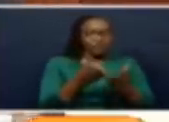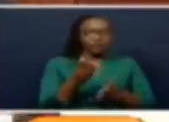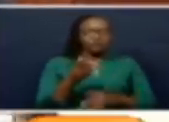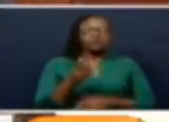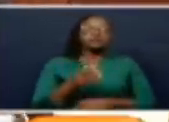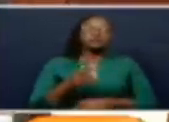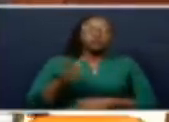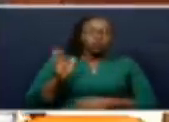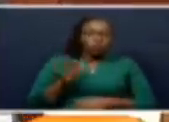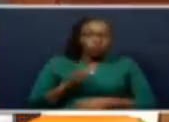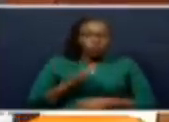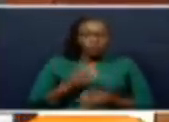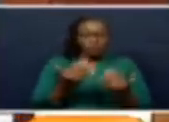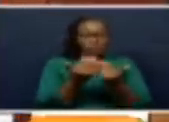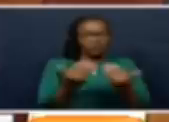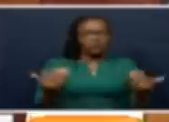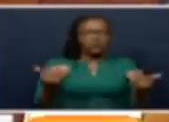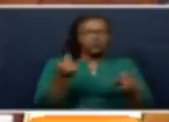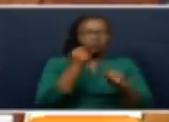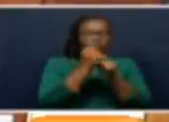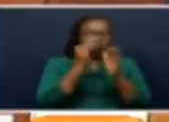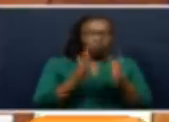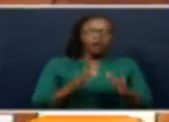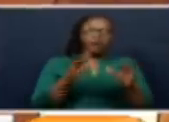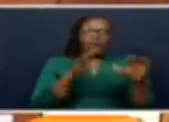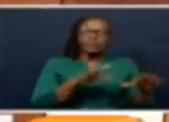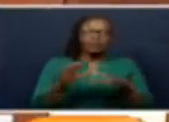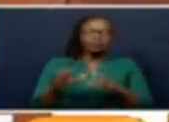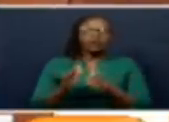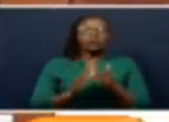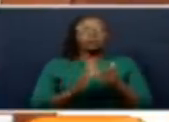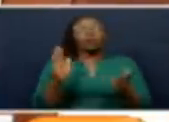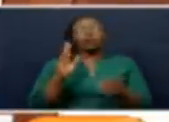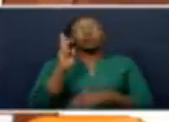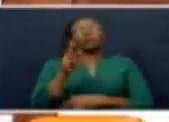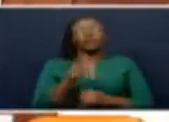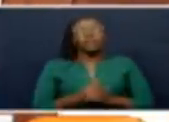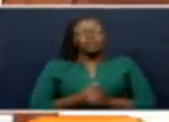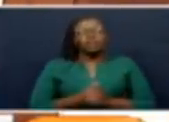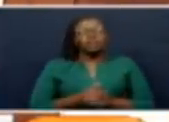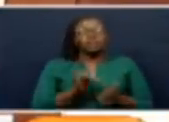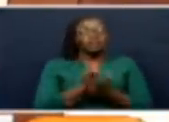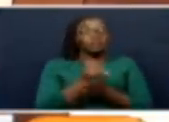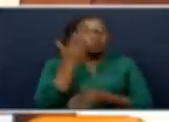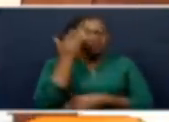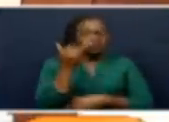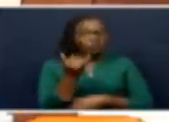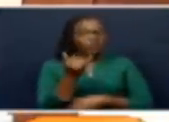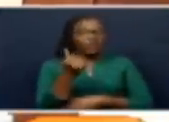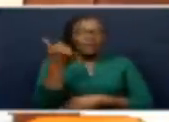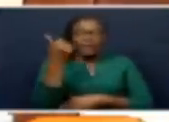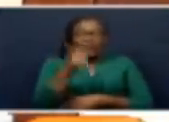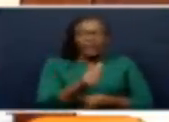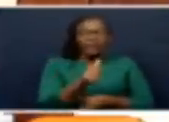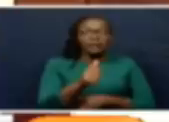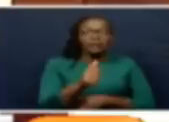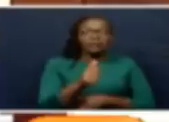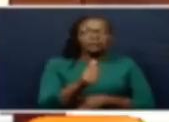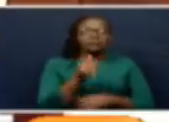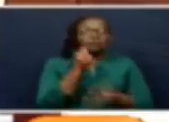women, children, and workers who will suffer. Mm. And that is why any credible labor